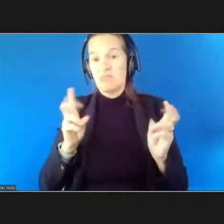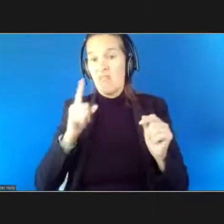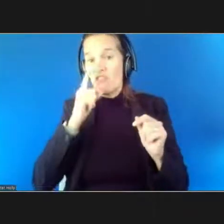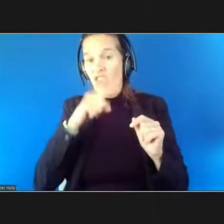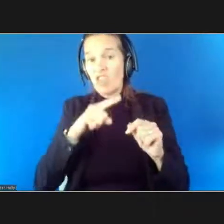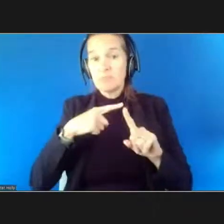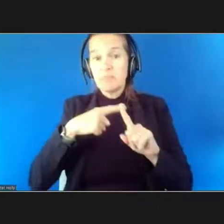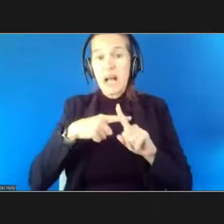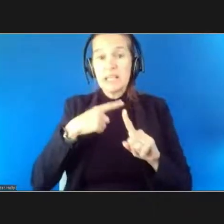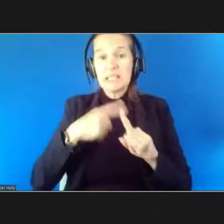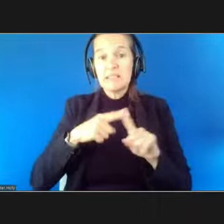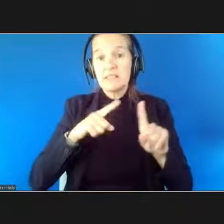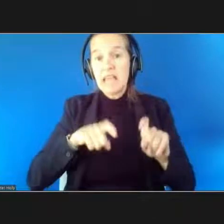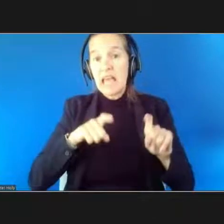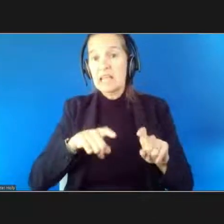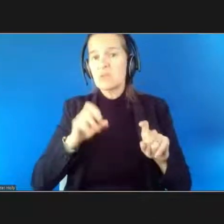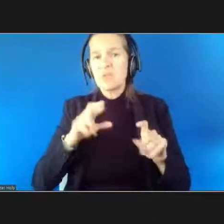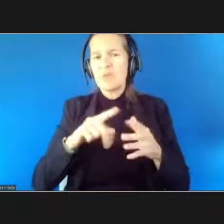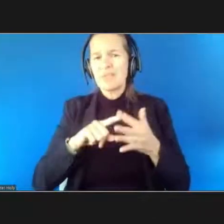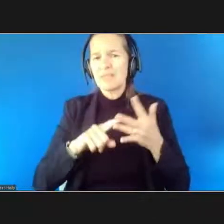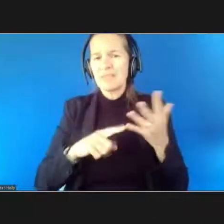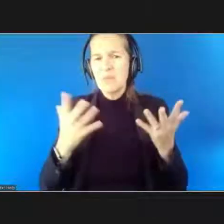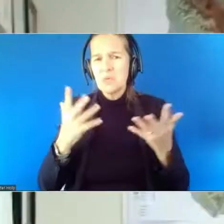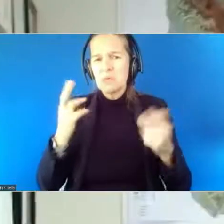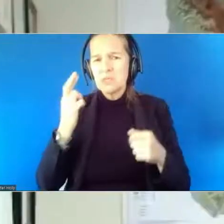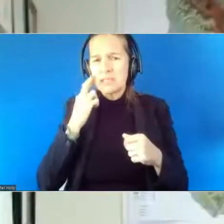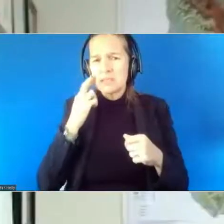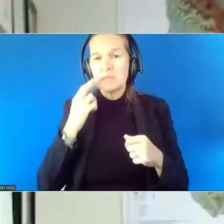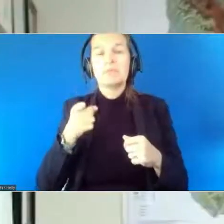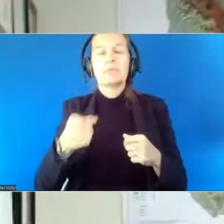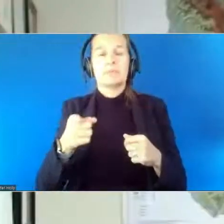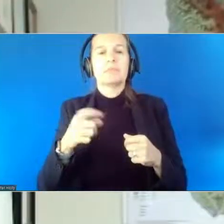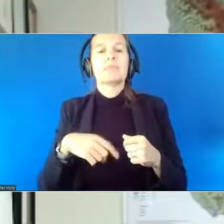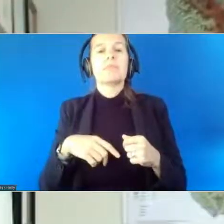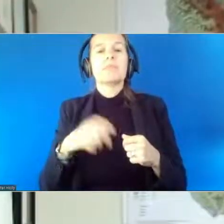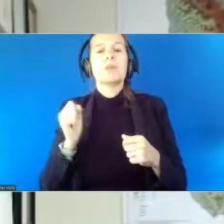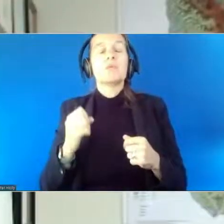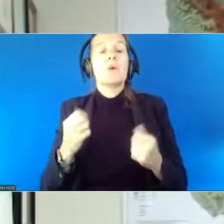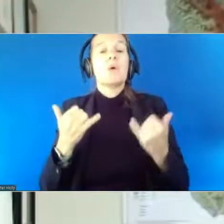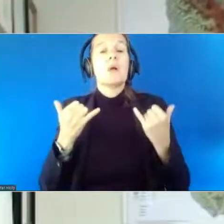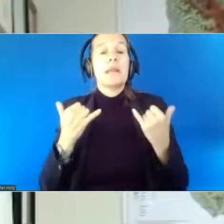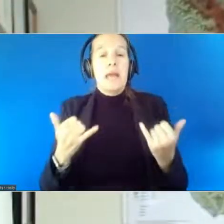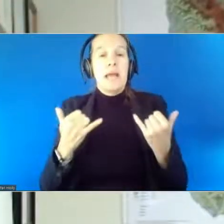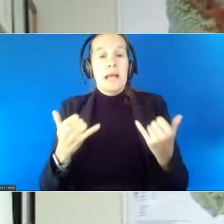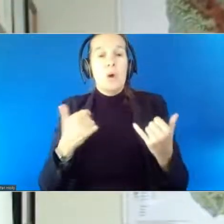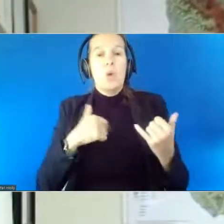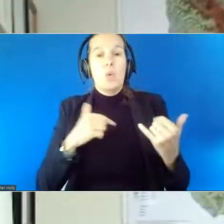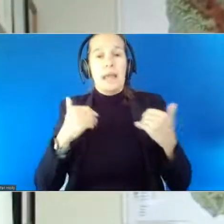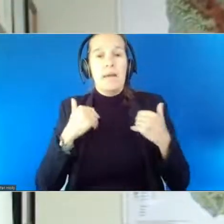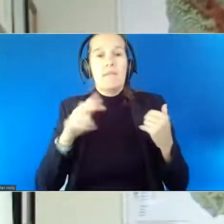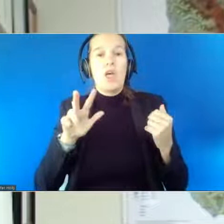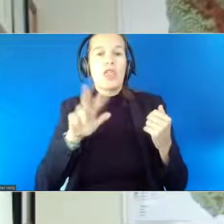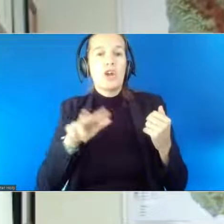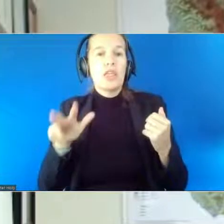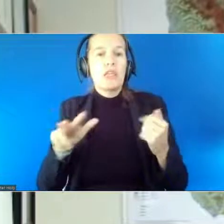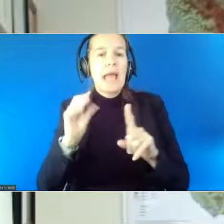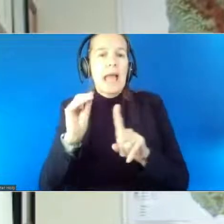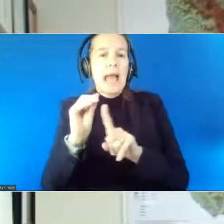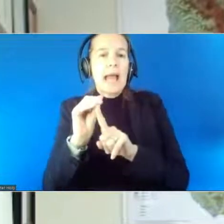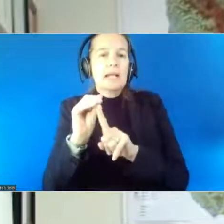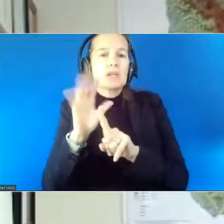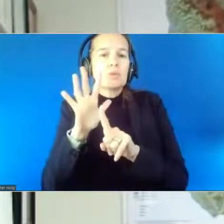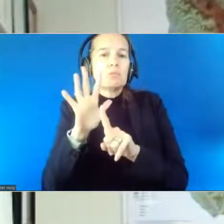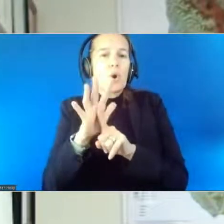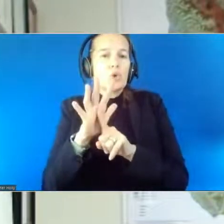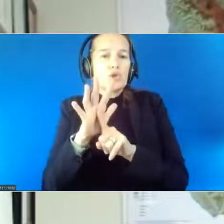other information that might have skewed those numbers? Yeah, so what we have now is 33 exposure events since the beginning of